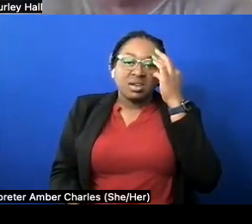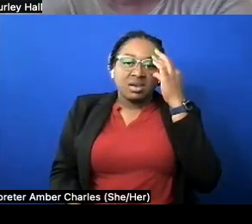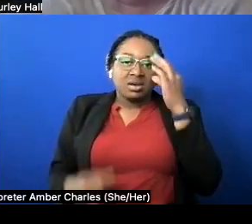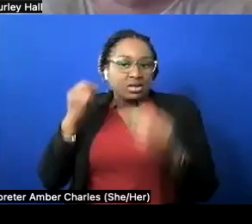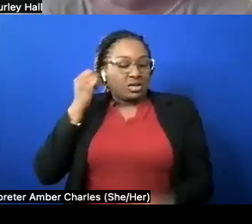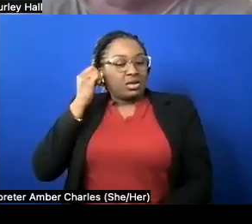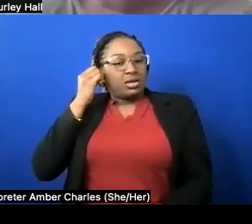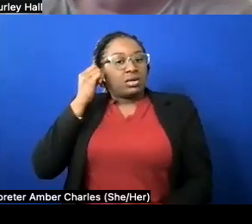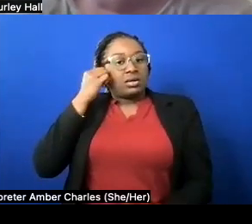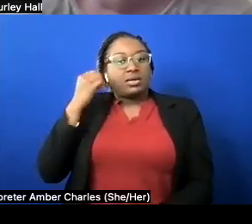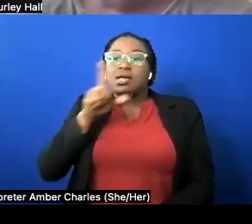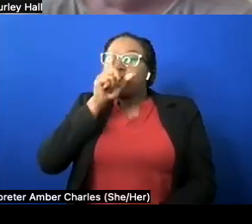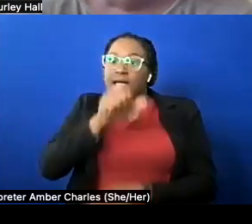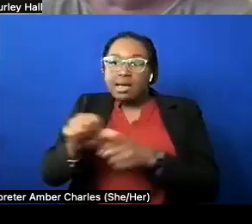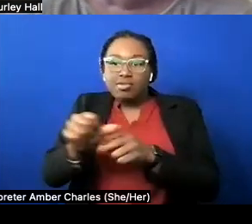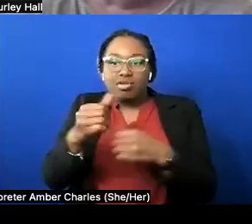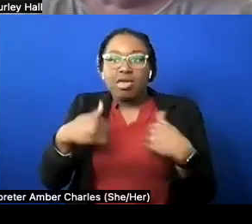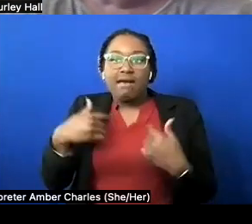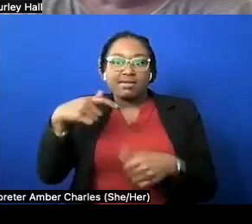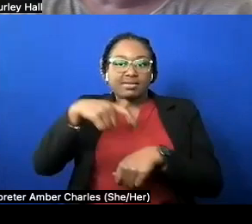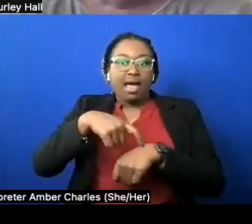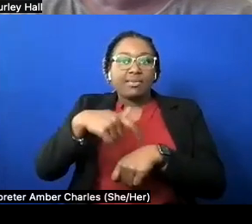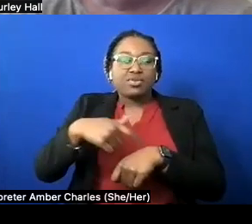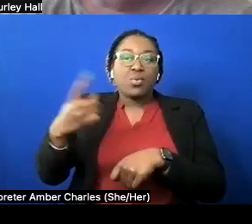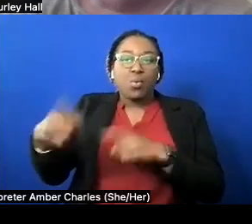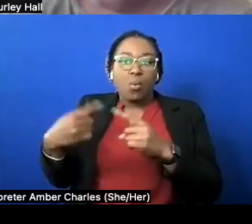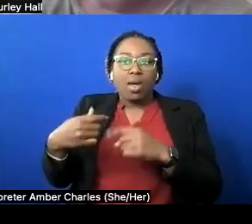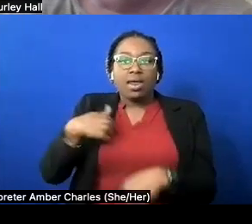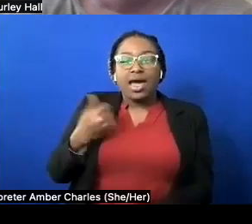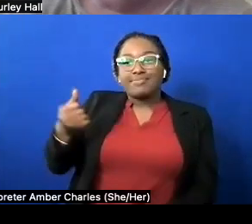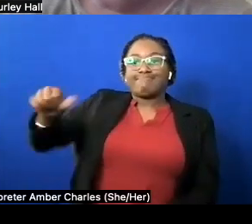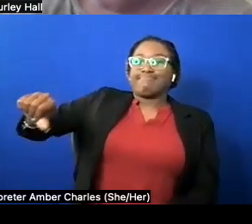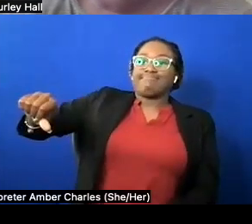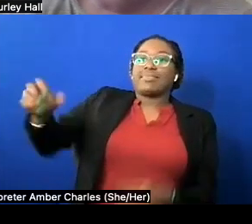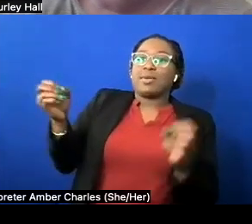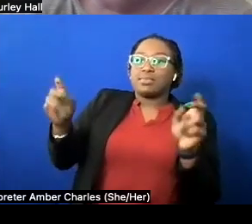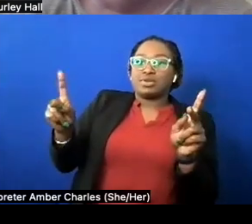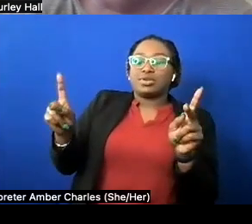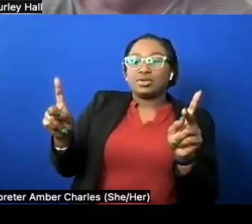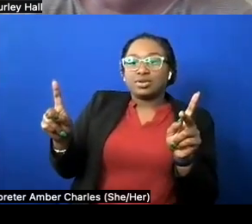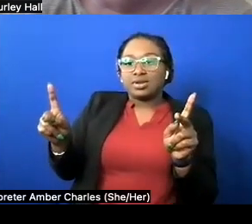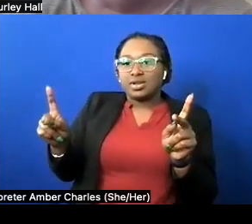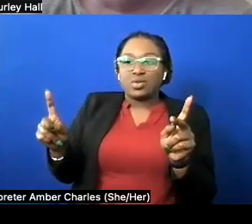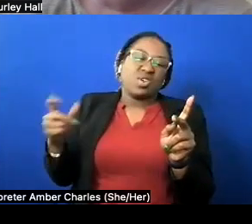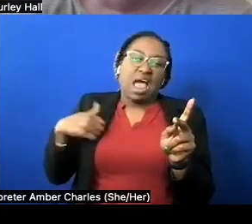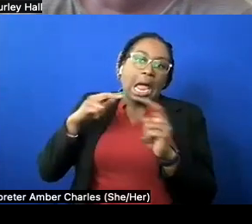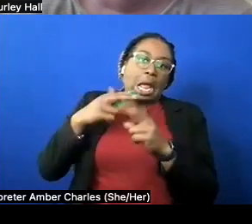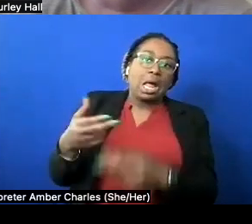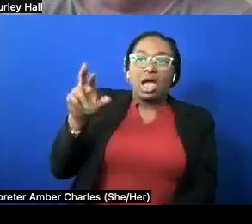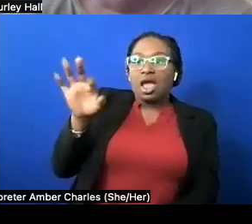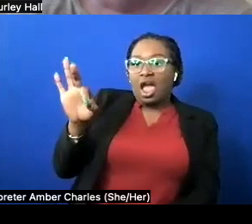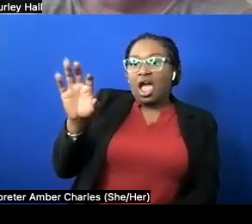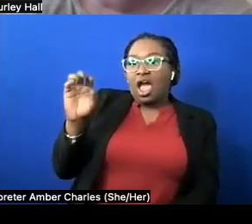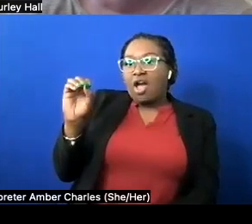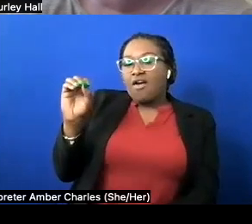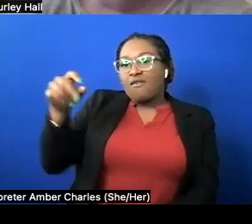I have turned down, I've turned down opportunities, or as I call them, full opportunities. And every